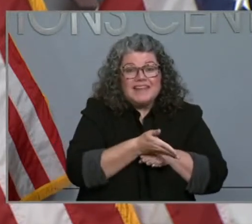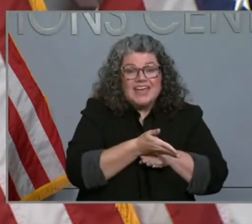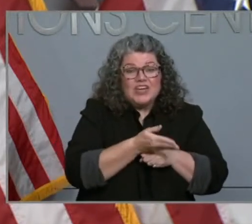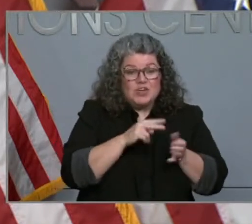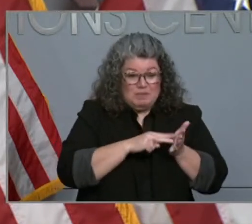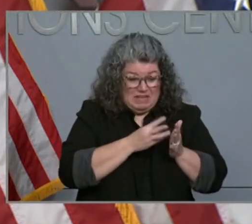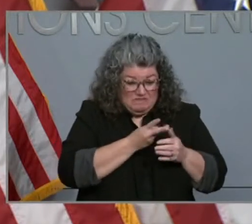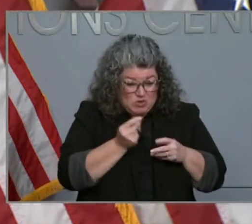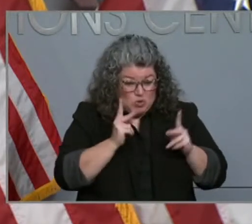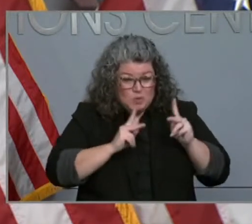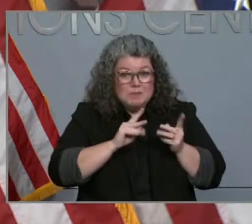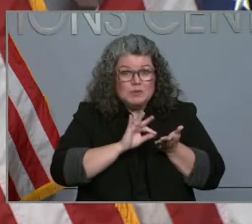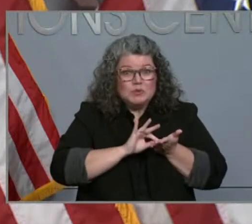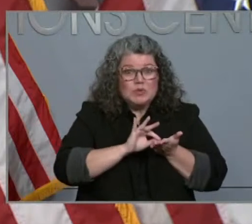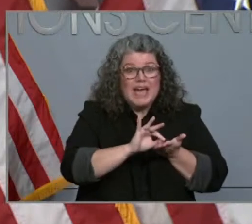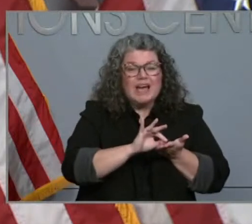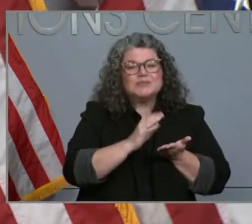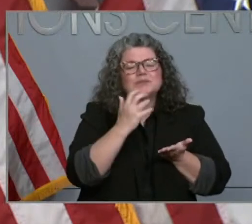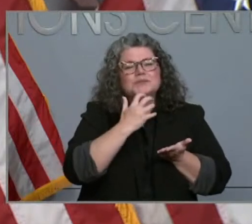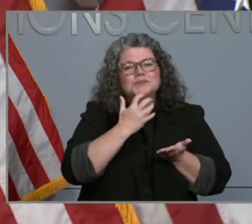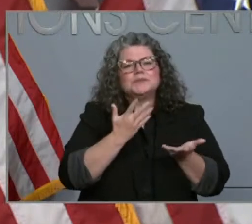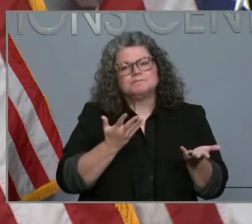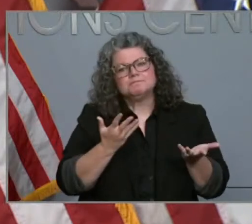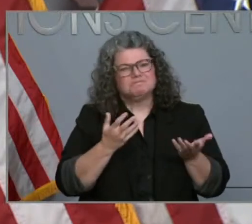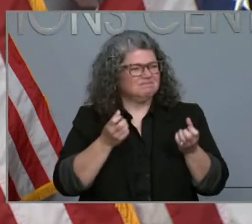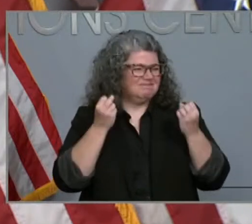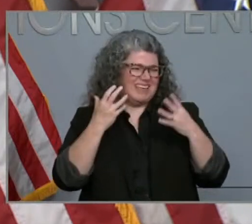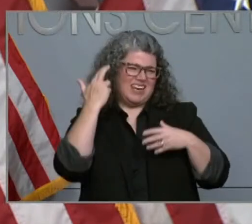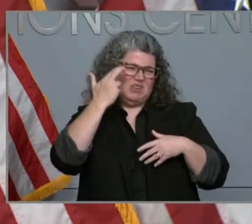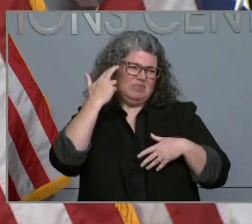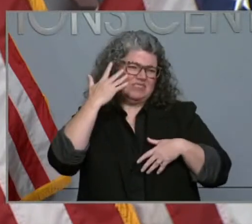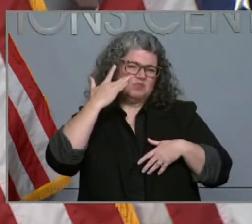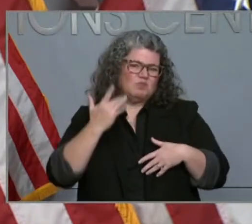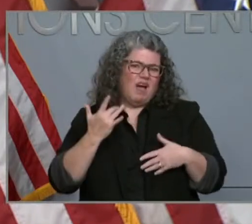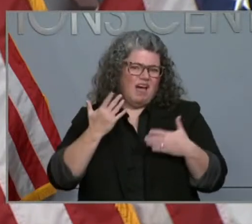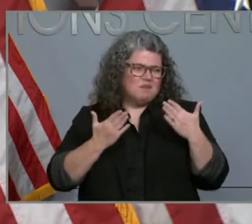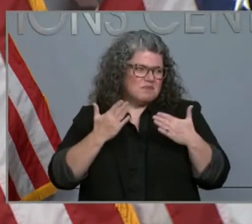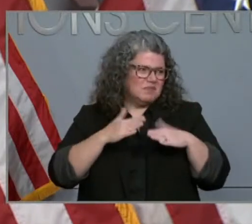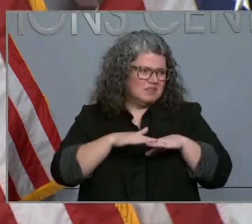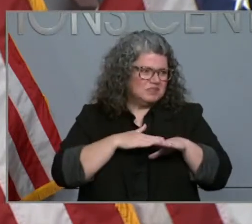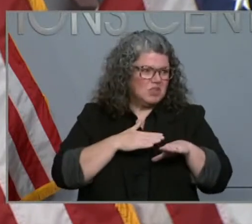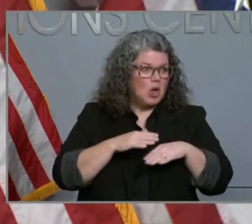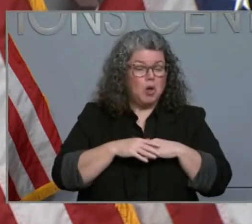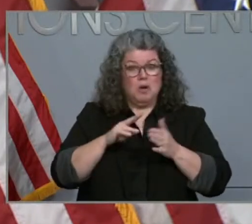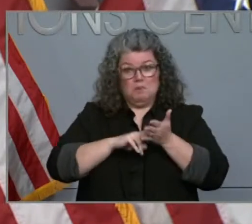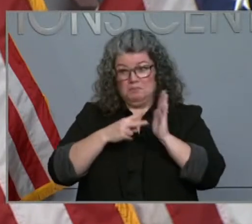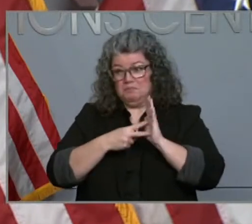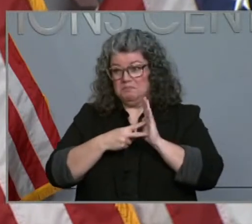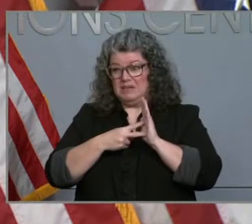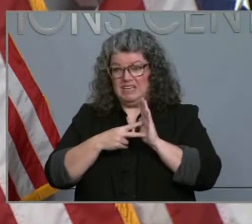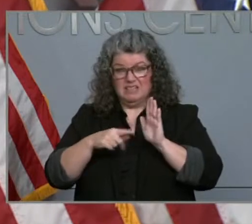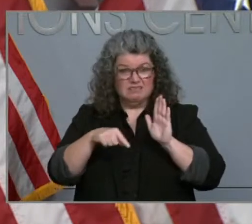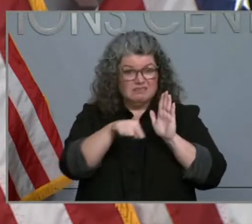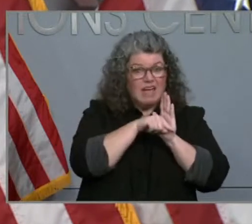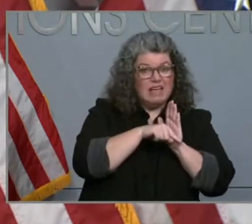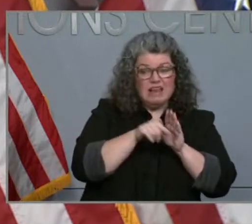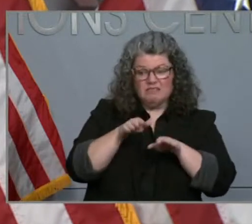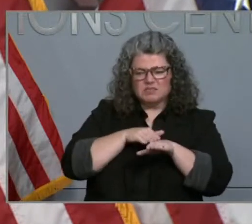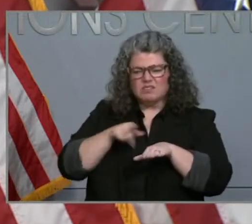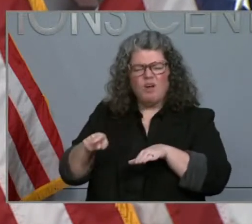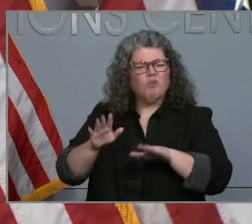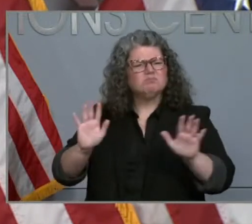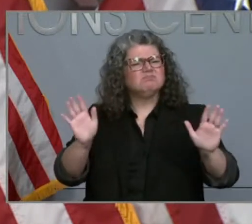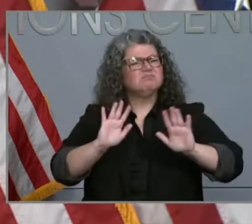for fewer people to do. So, there could be any number of reasons. No one should take that as being anything more than